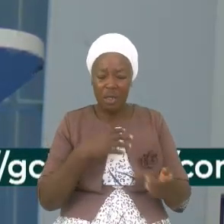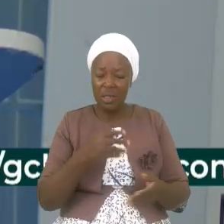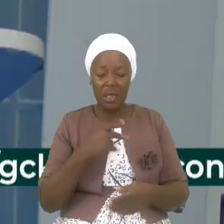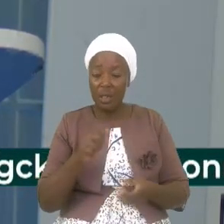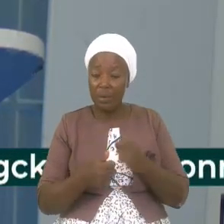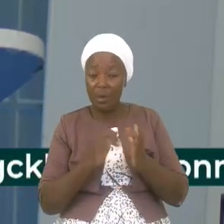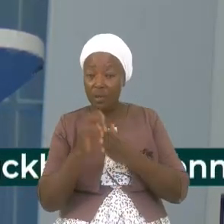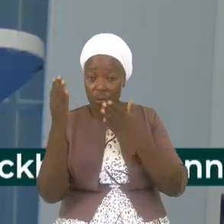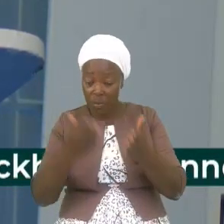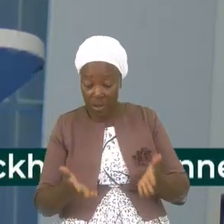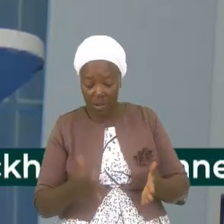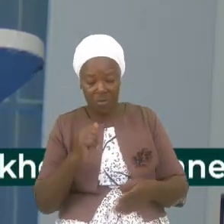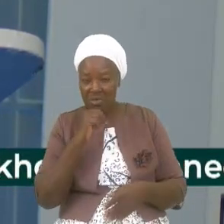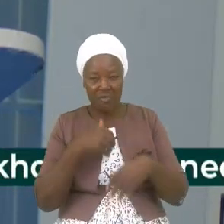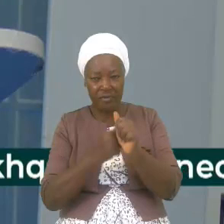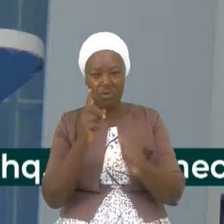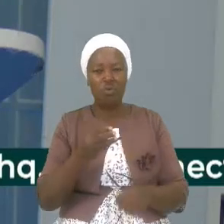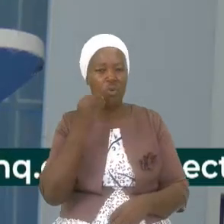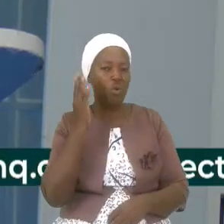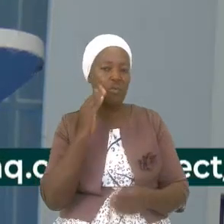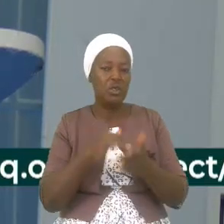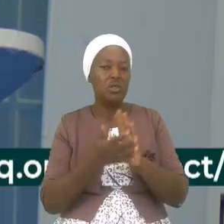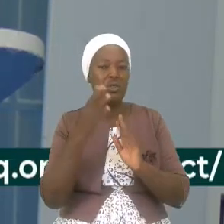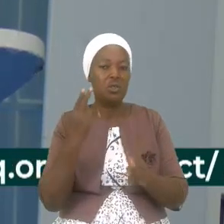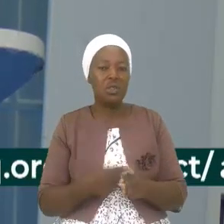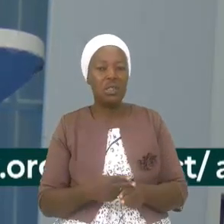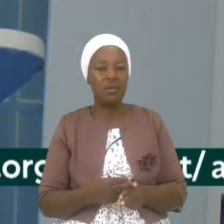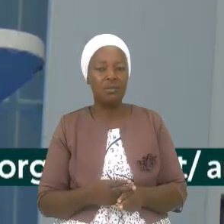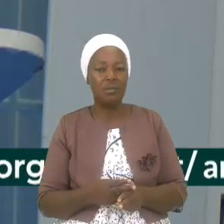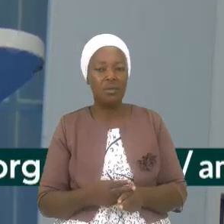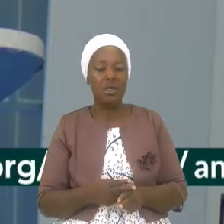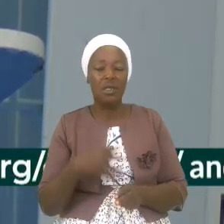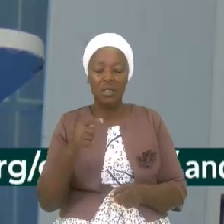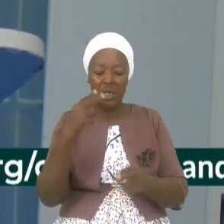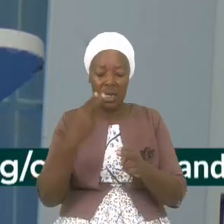In the name of Jesus, we crush everything tonight.